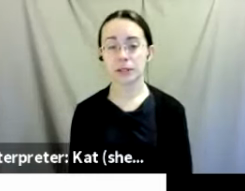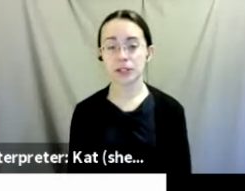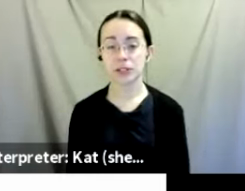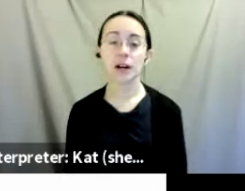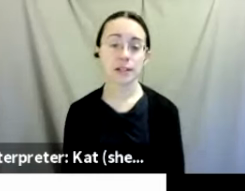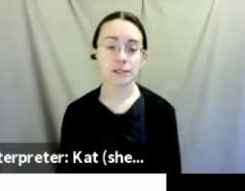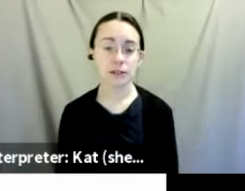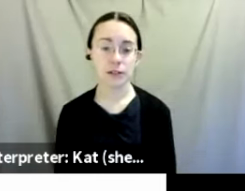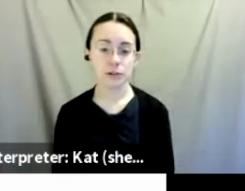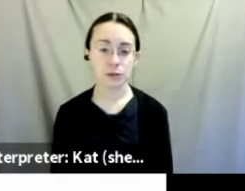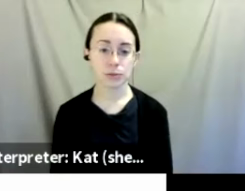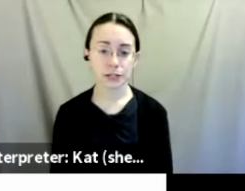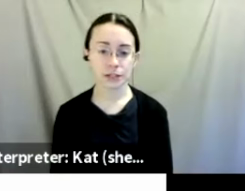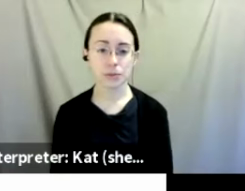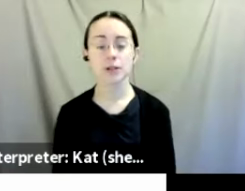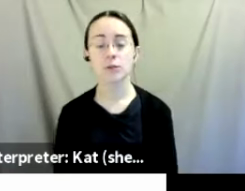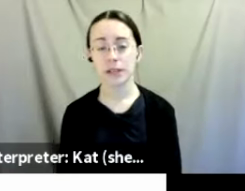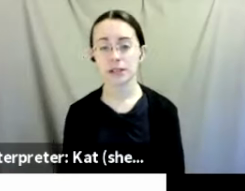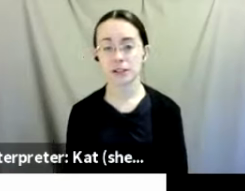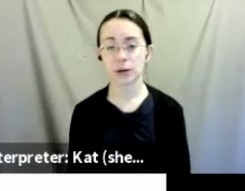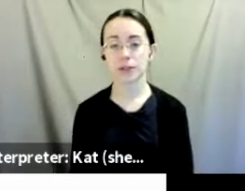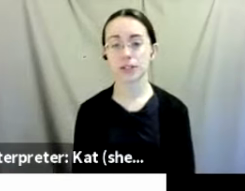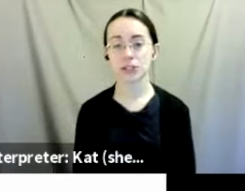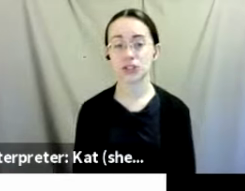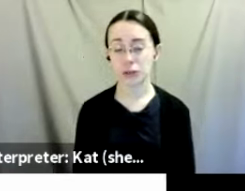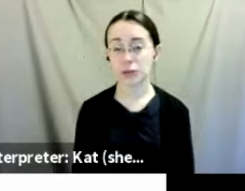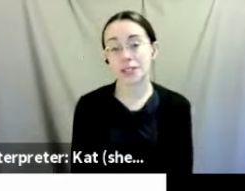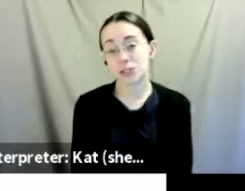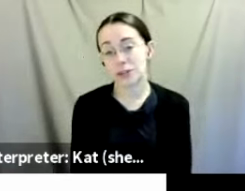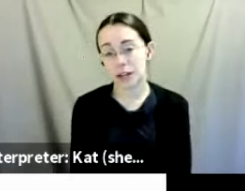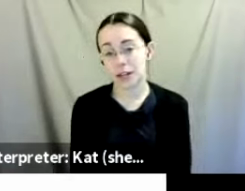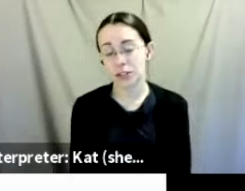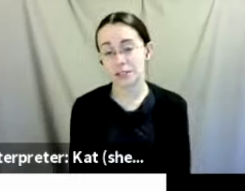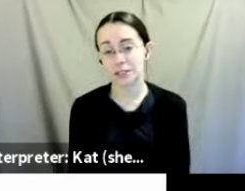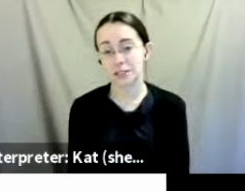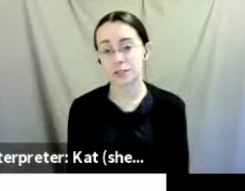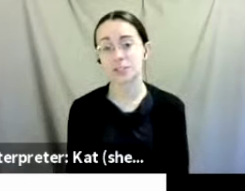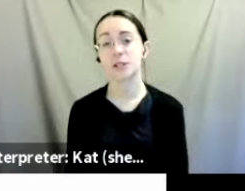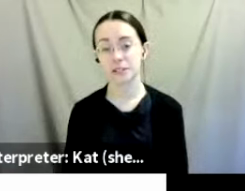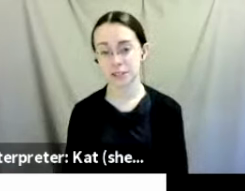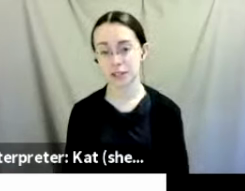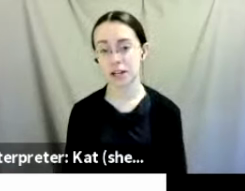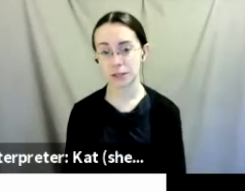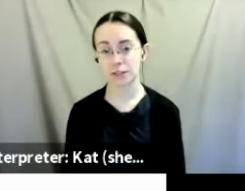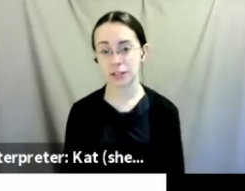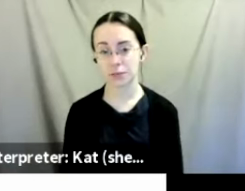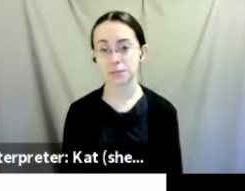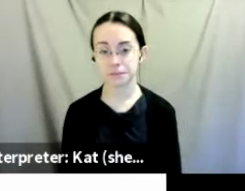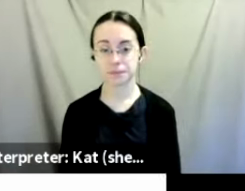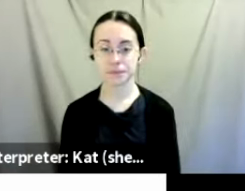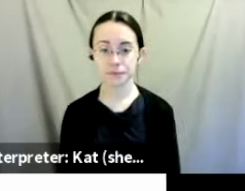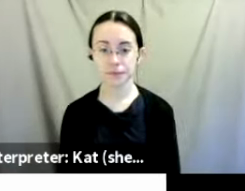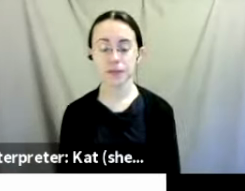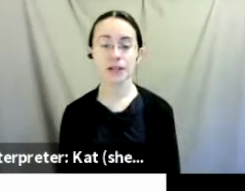deaf population, not necessarily those who are pregnant, but within the deaf population in general, they do have a higher incidence of experiencing IPV.